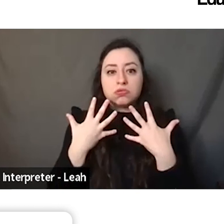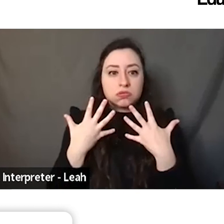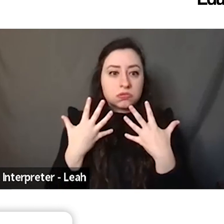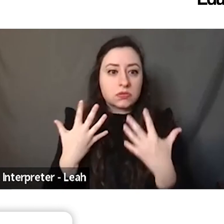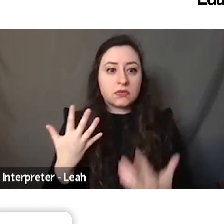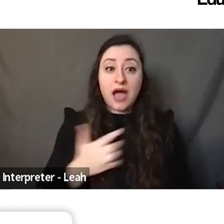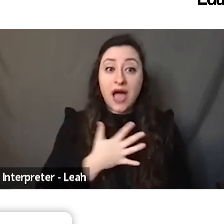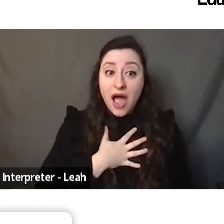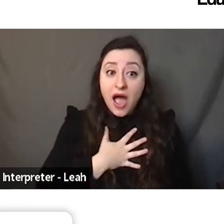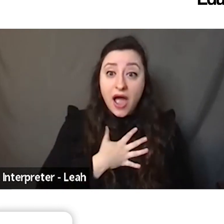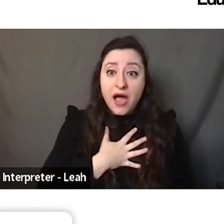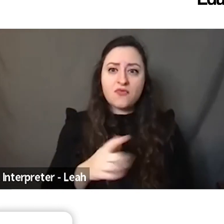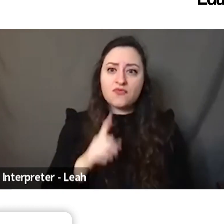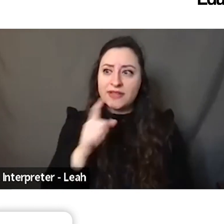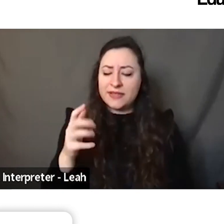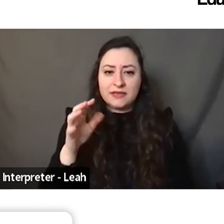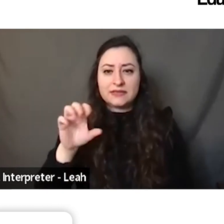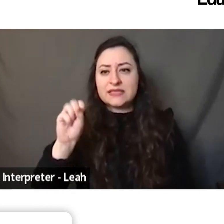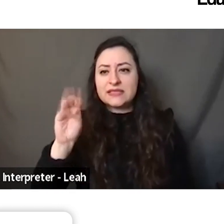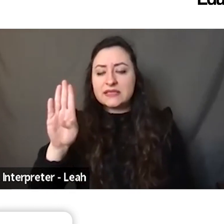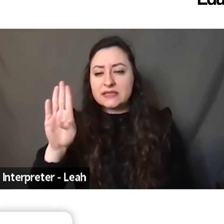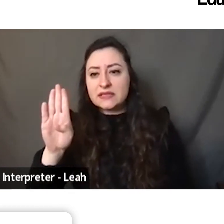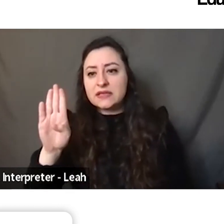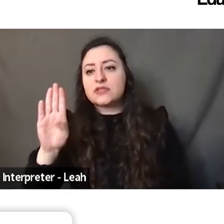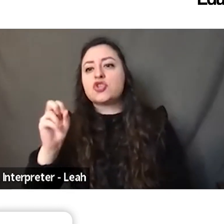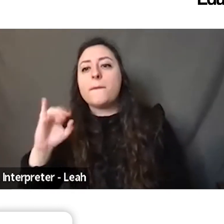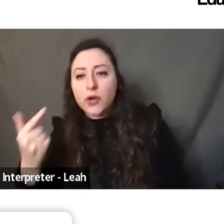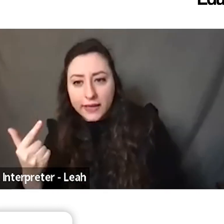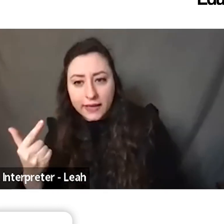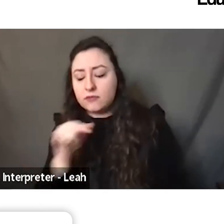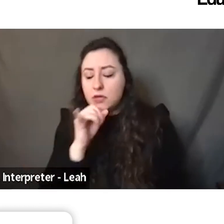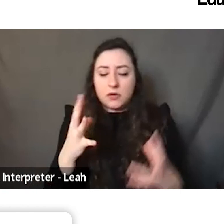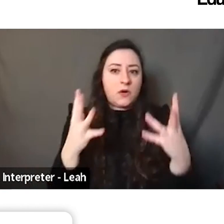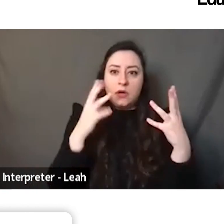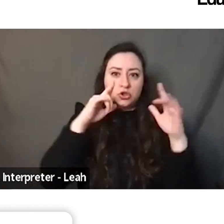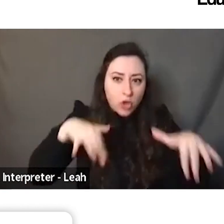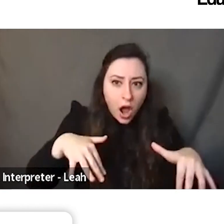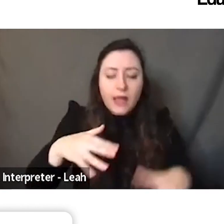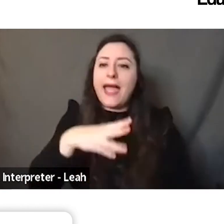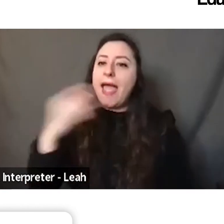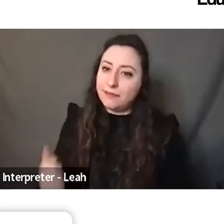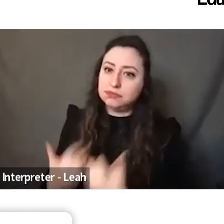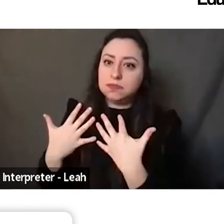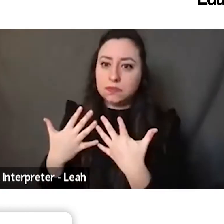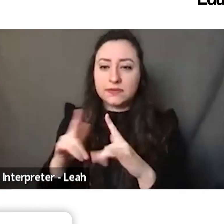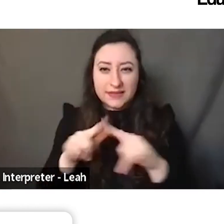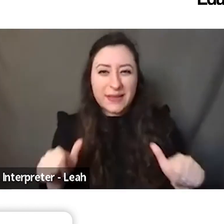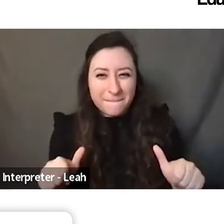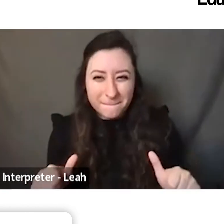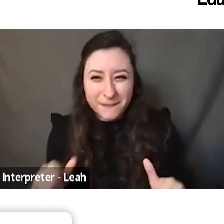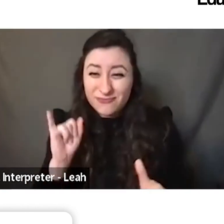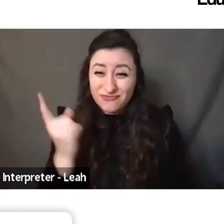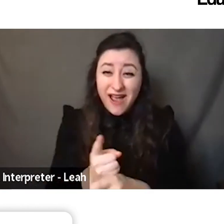That I find that such a potent mix, you know, because it is sobering and it is also inspiring. You know, it's sobering because that in